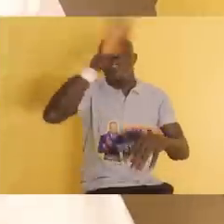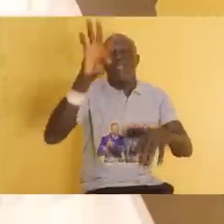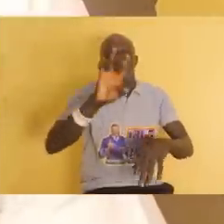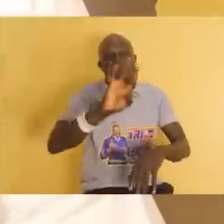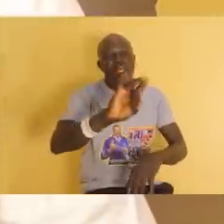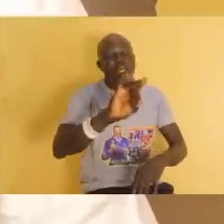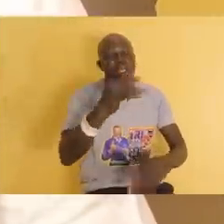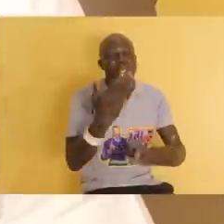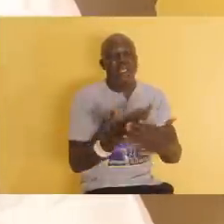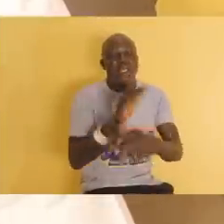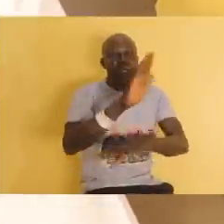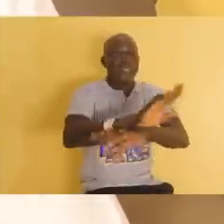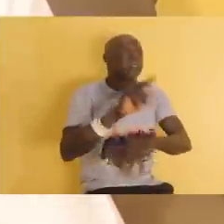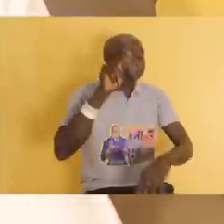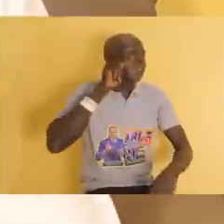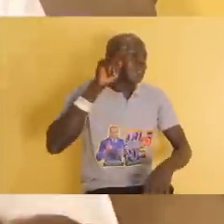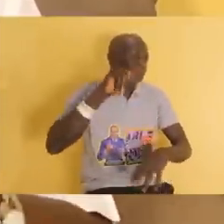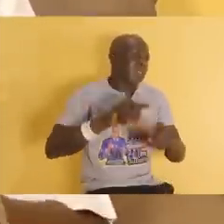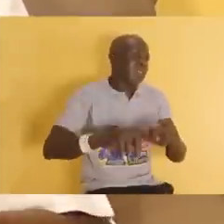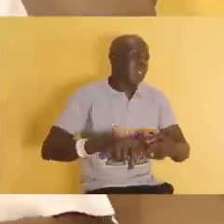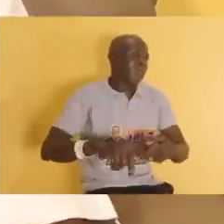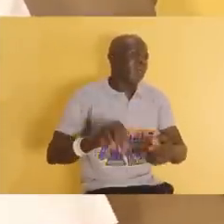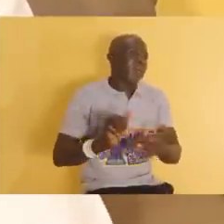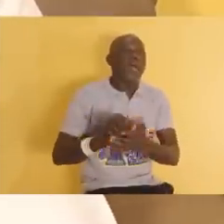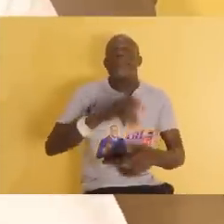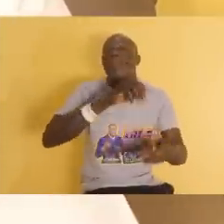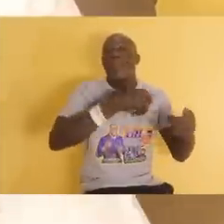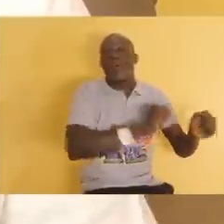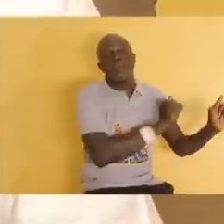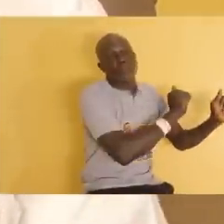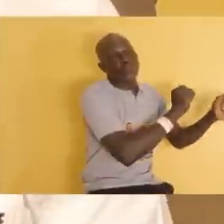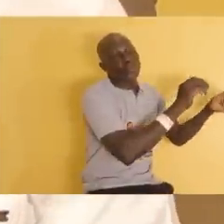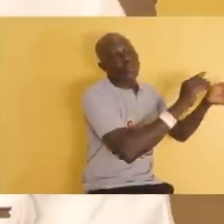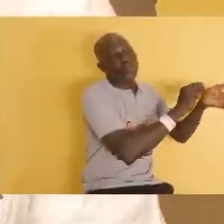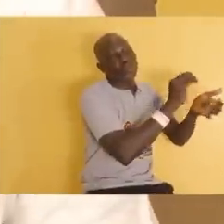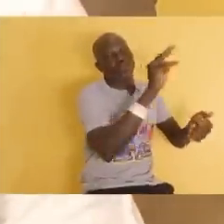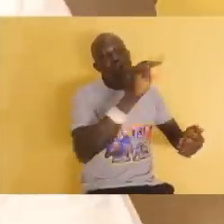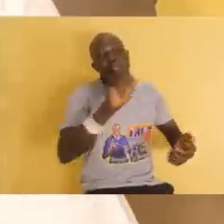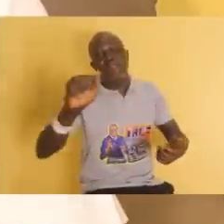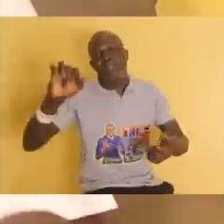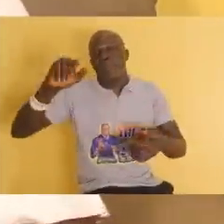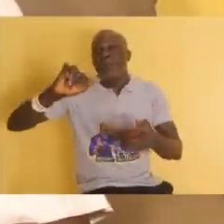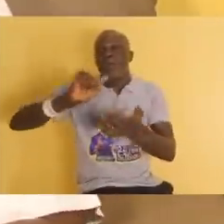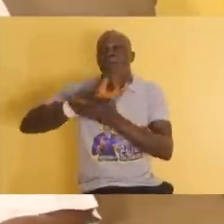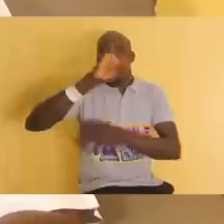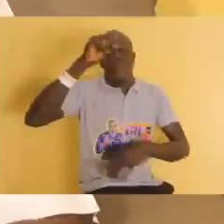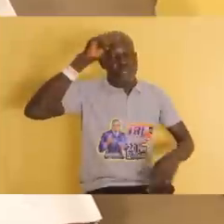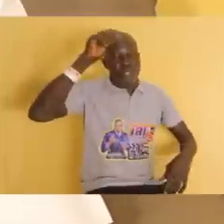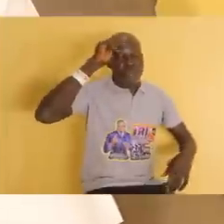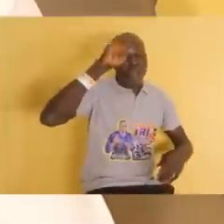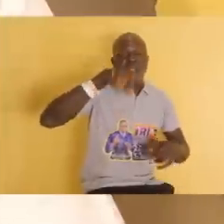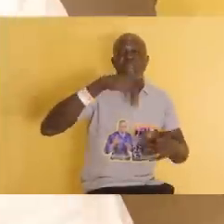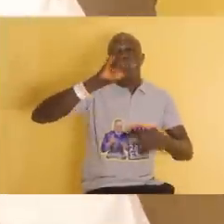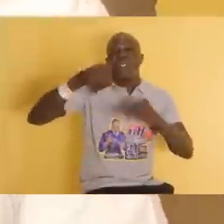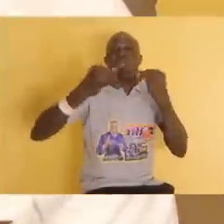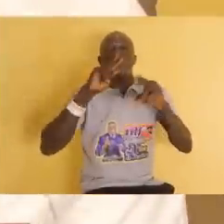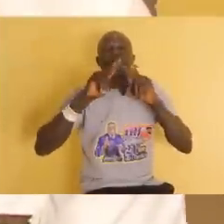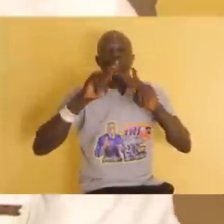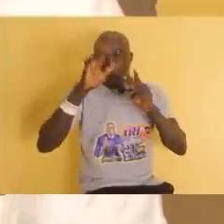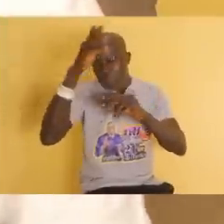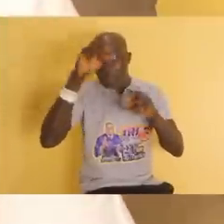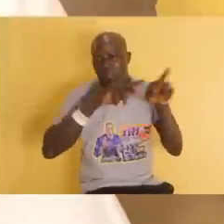God. Exalted Spirit. Nigeria time. Nigerian time. Apostle Doctor. Apostle Doctor. SMO. SMO. Mustafa. Mustafa.